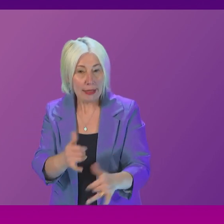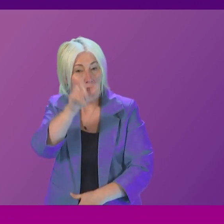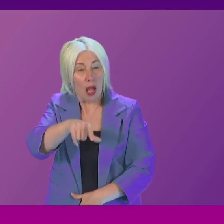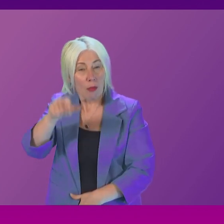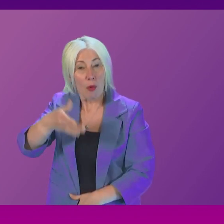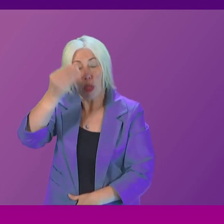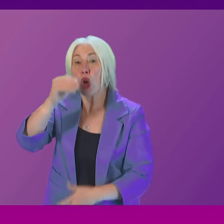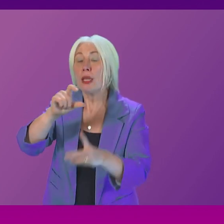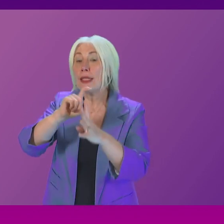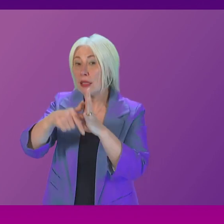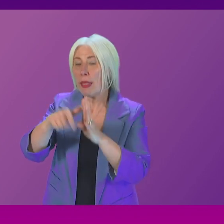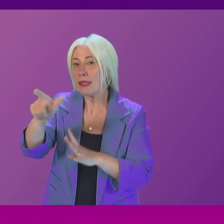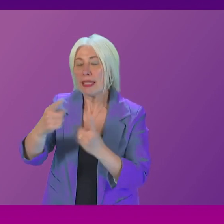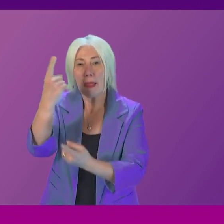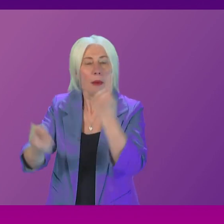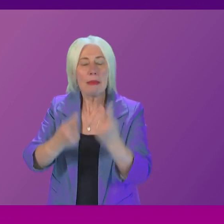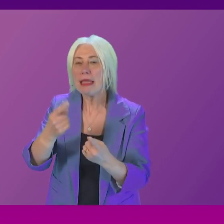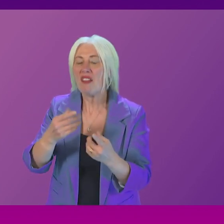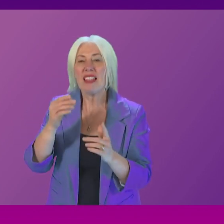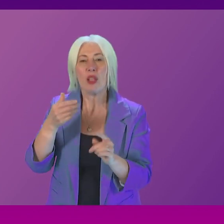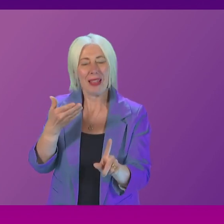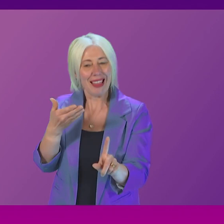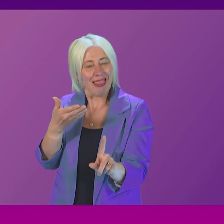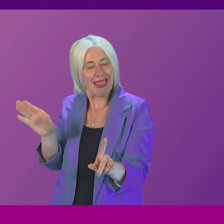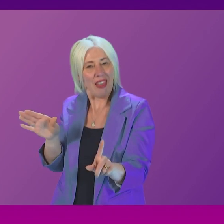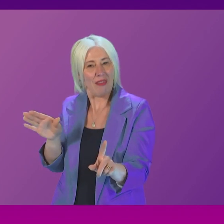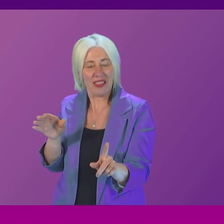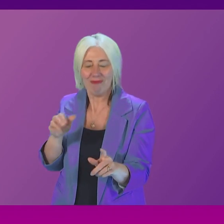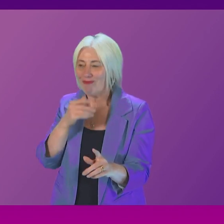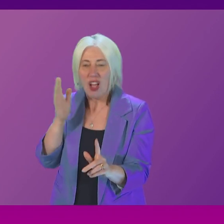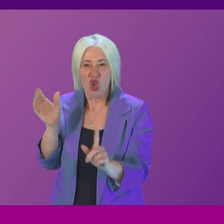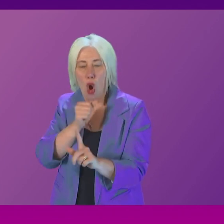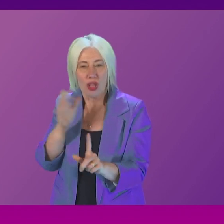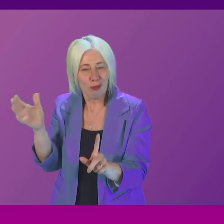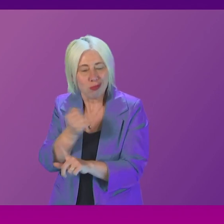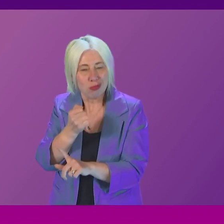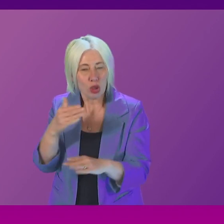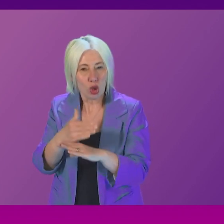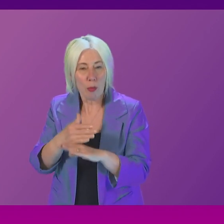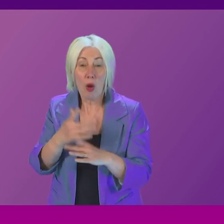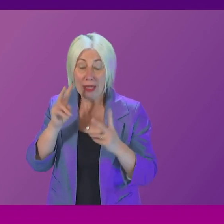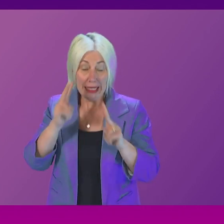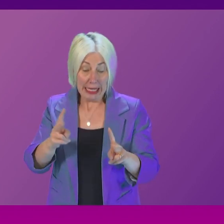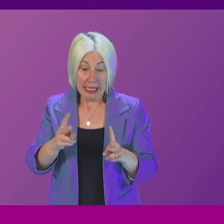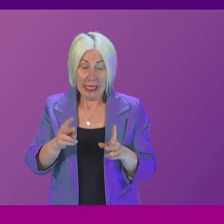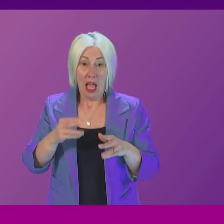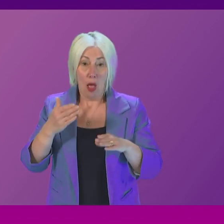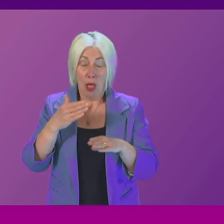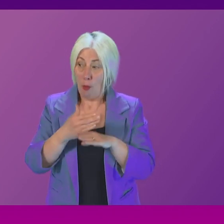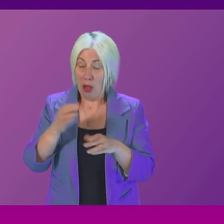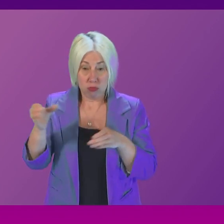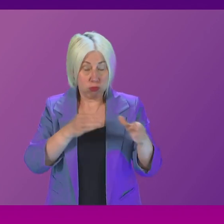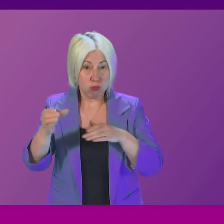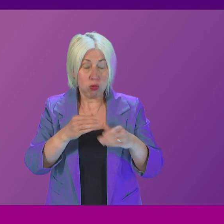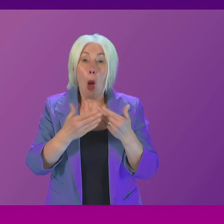learning disabilities, are still being left outside of the labour market. And as we see a tight labour market situation, there are